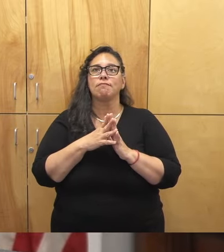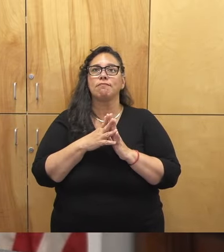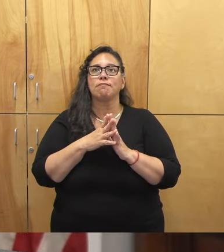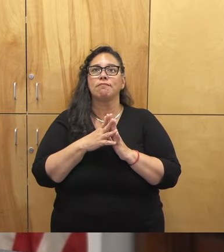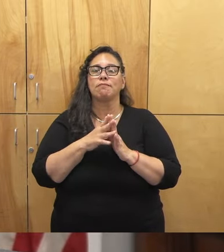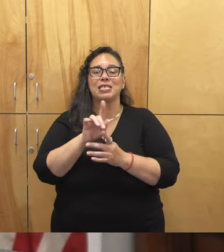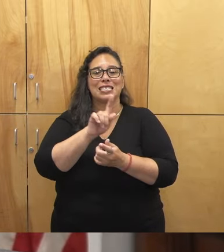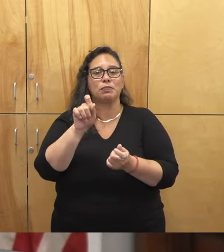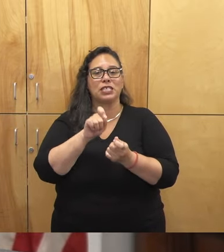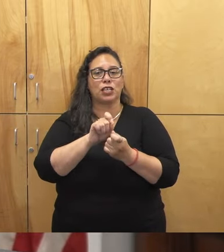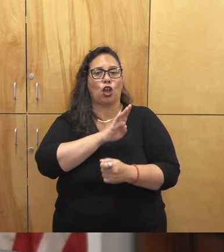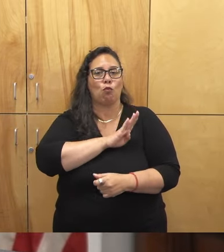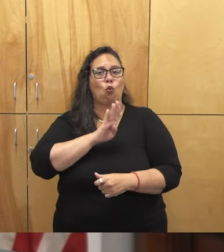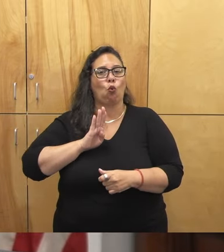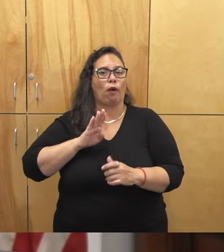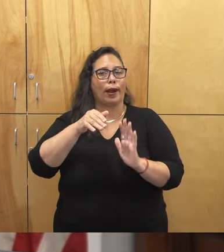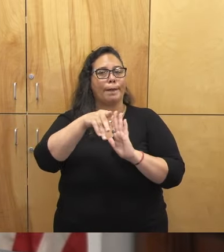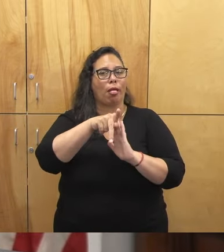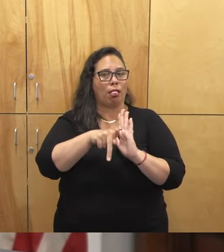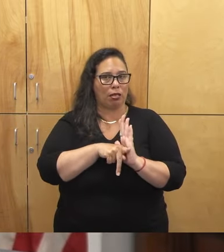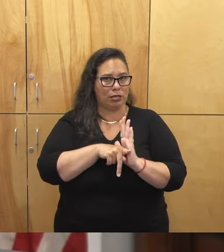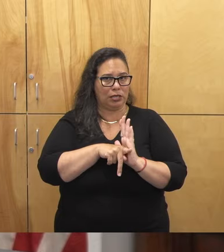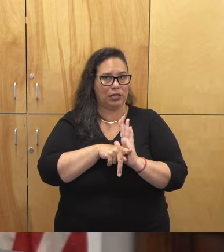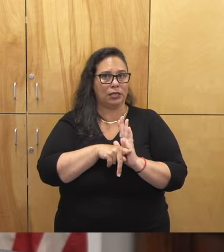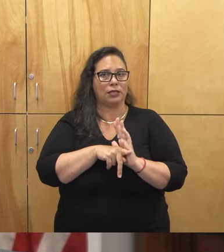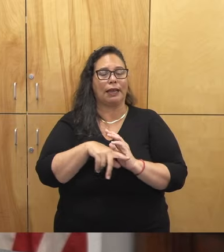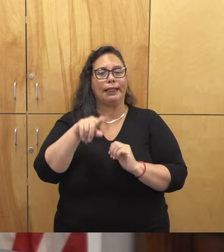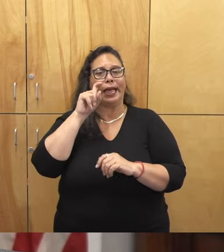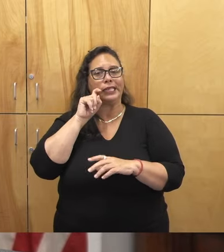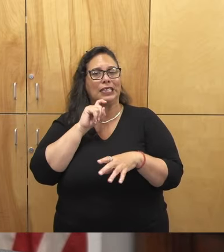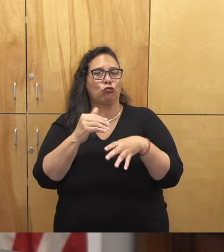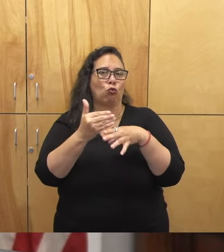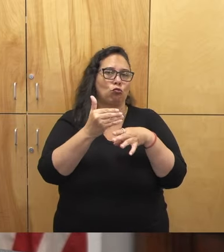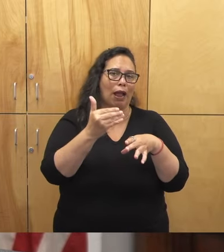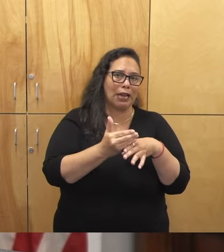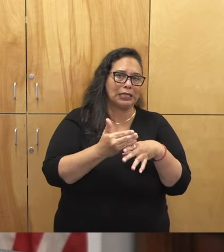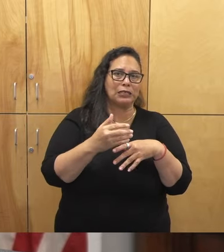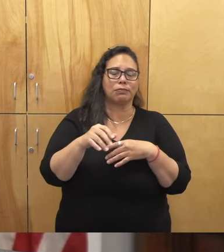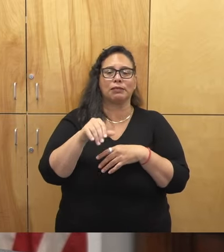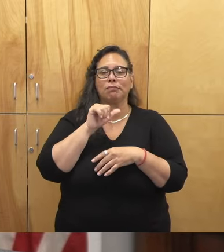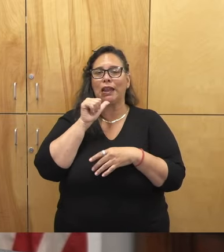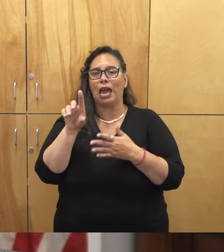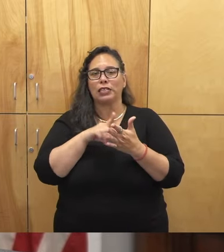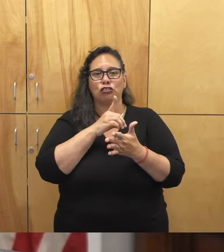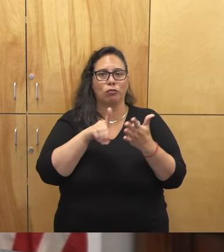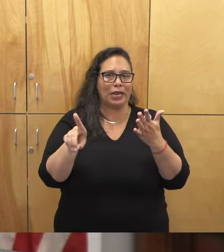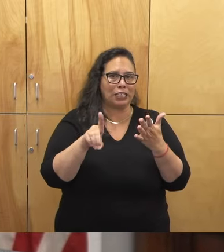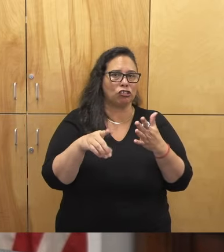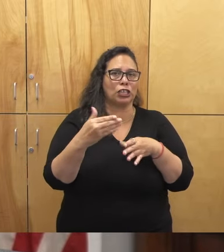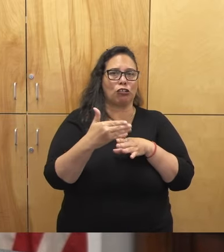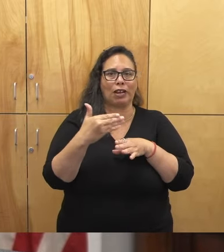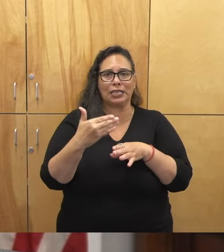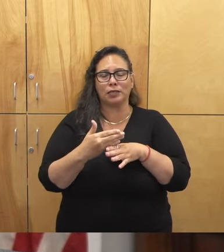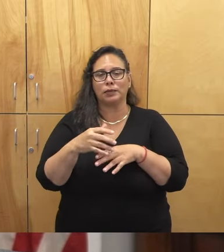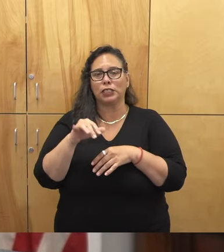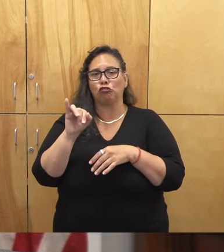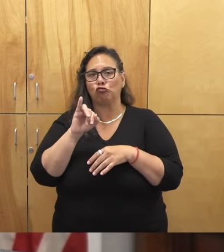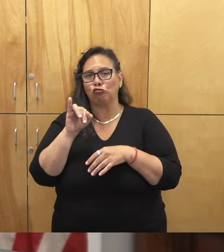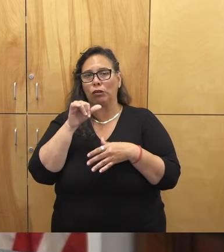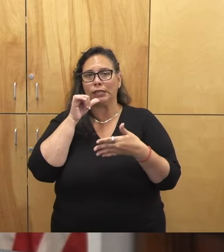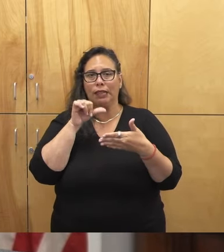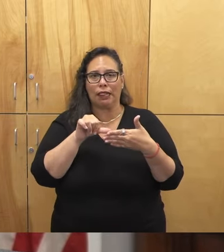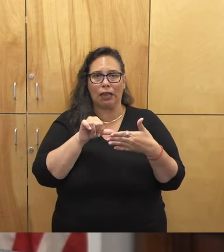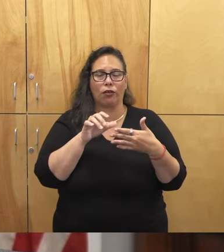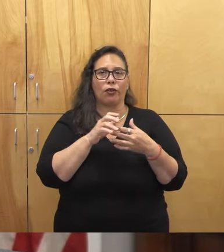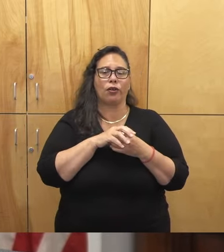and specific board policies like a sexual harassment policy, non-discrimination and harassment insurance letter,